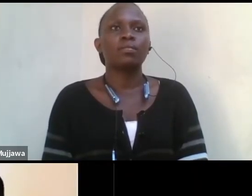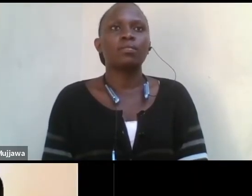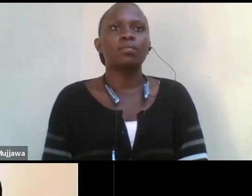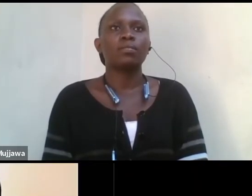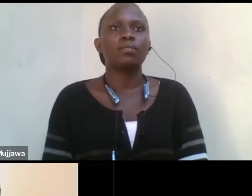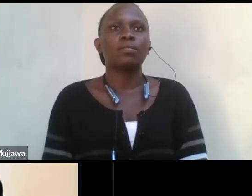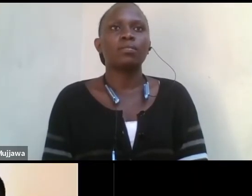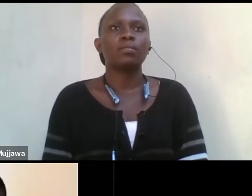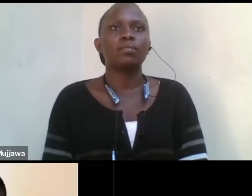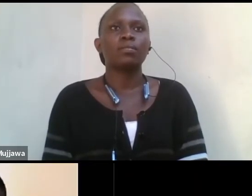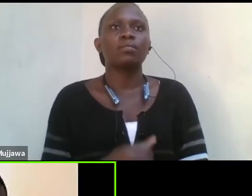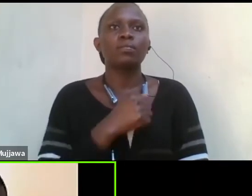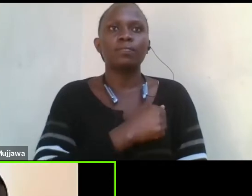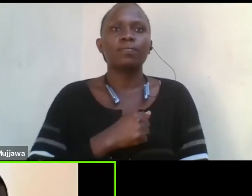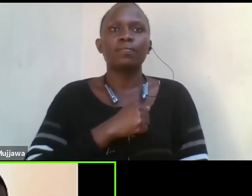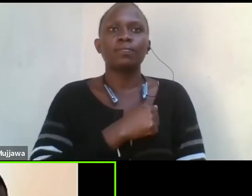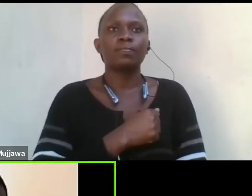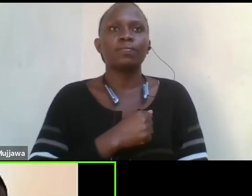Oh, apologies.